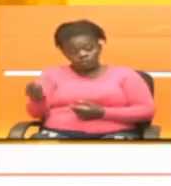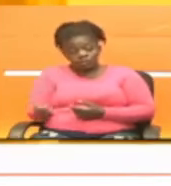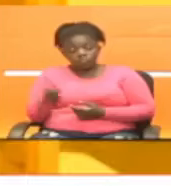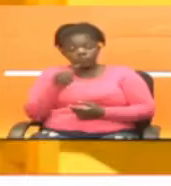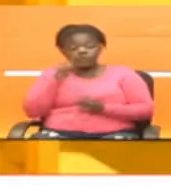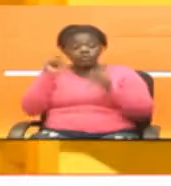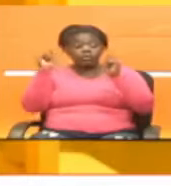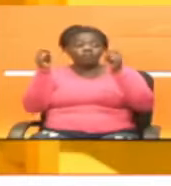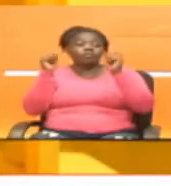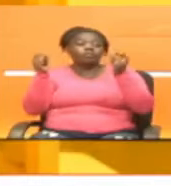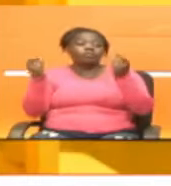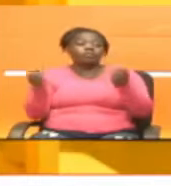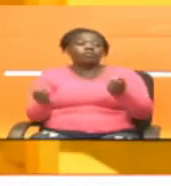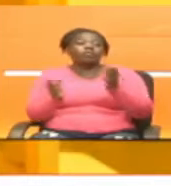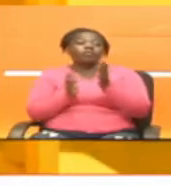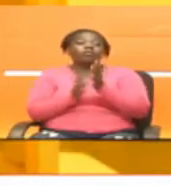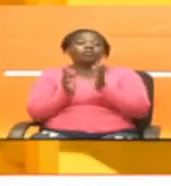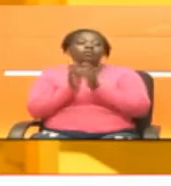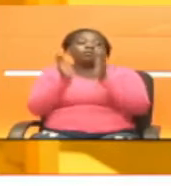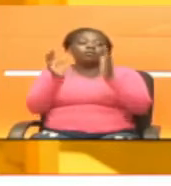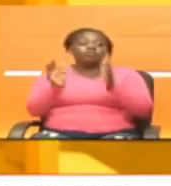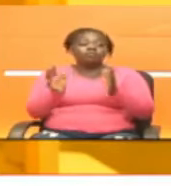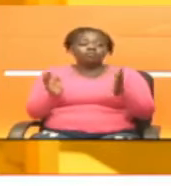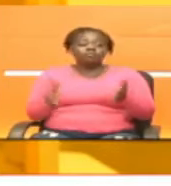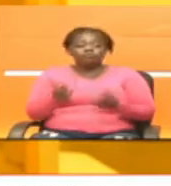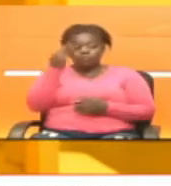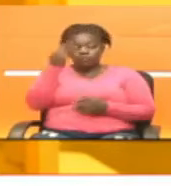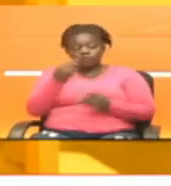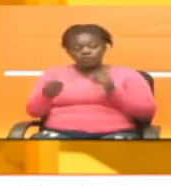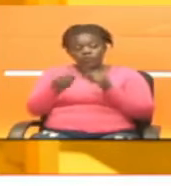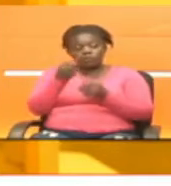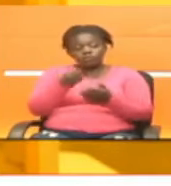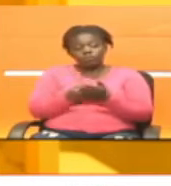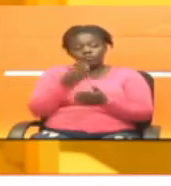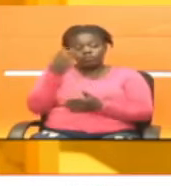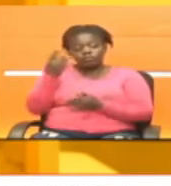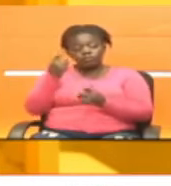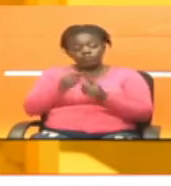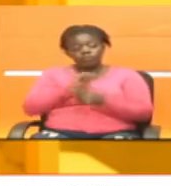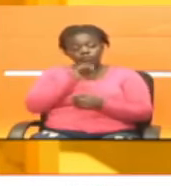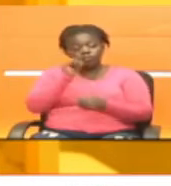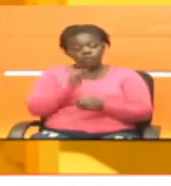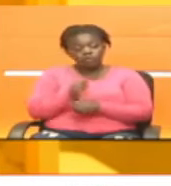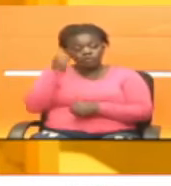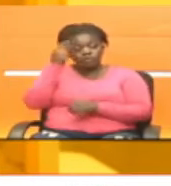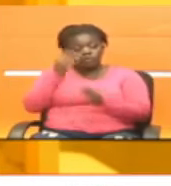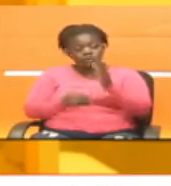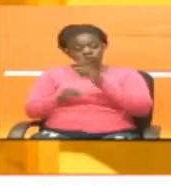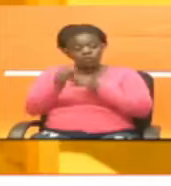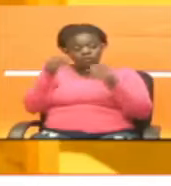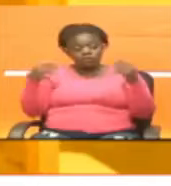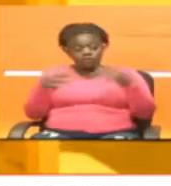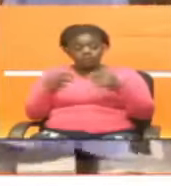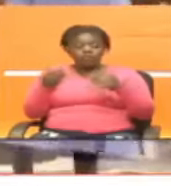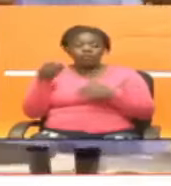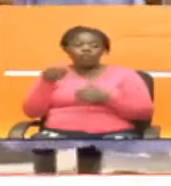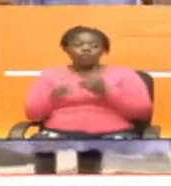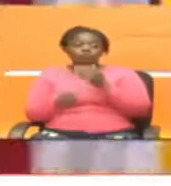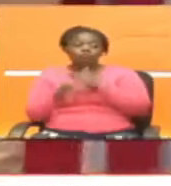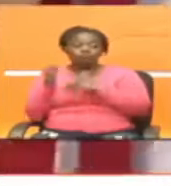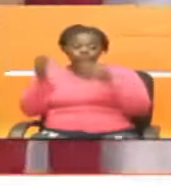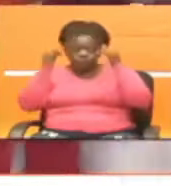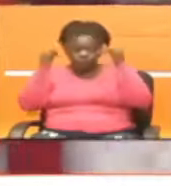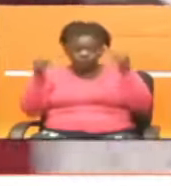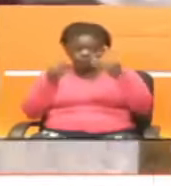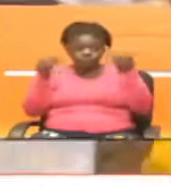testify that the Christian religion added value to our efforts to understand God and the fear of God. President, you